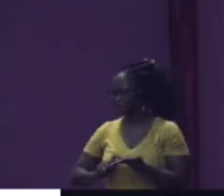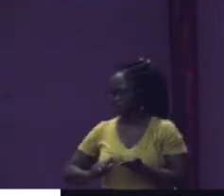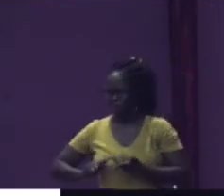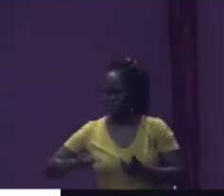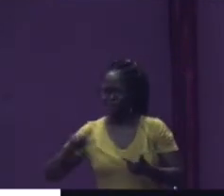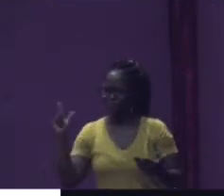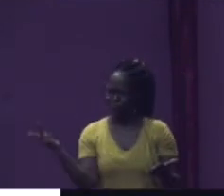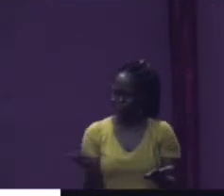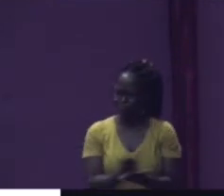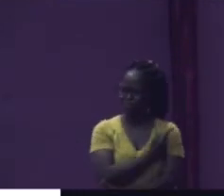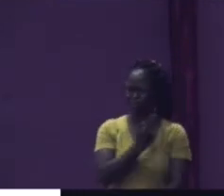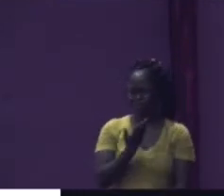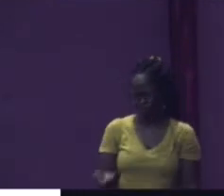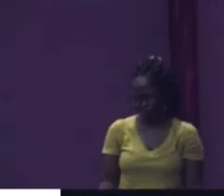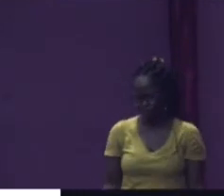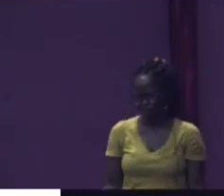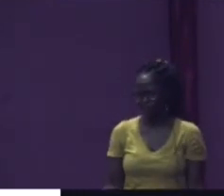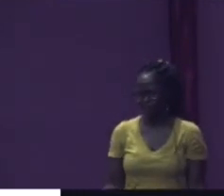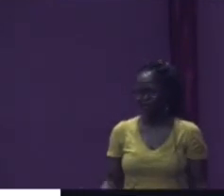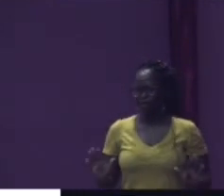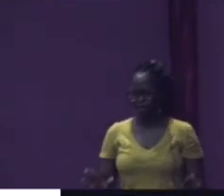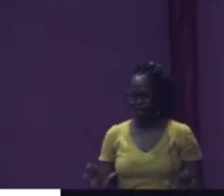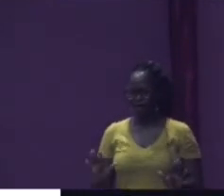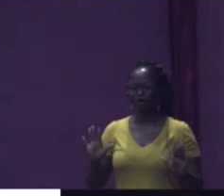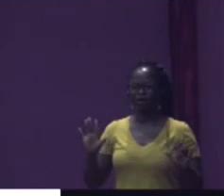that situation has to be dealt with.